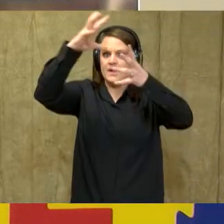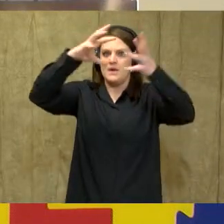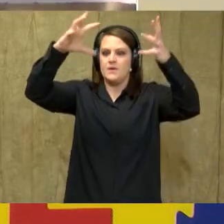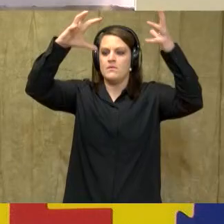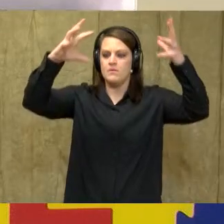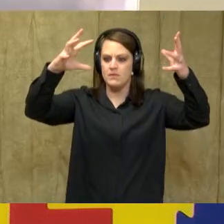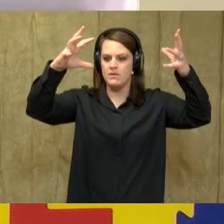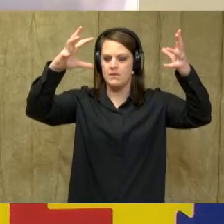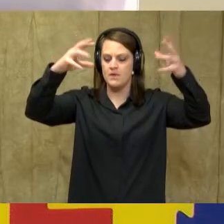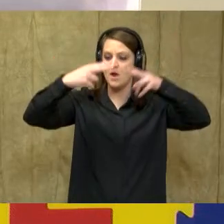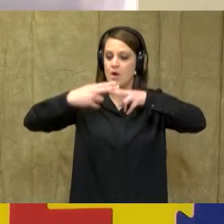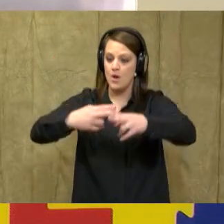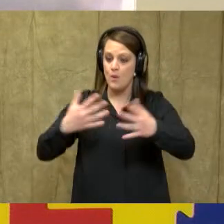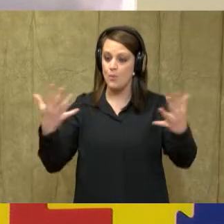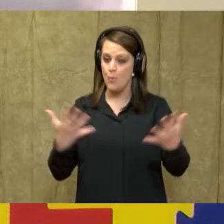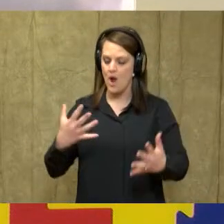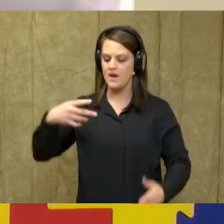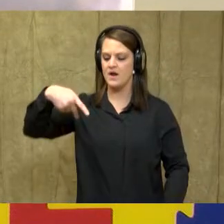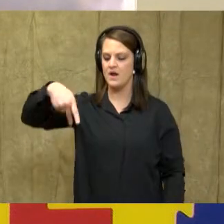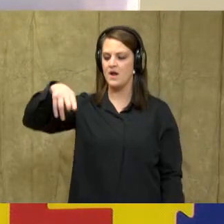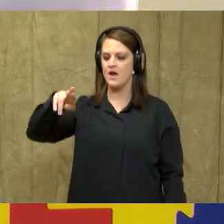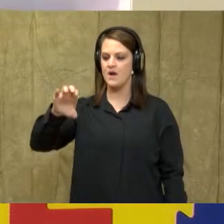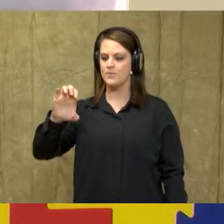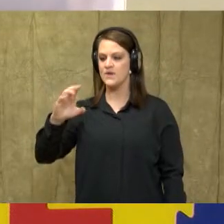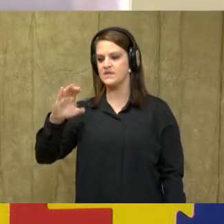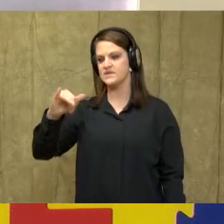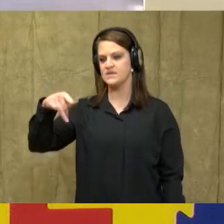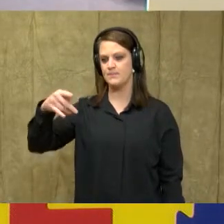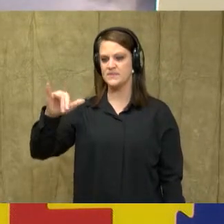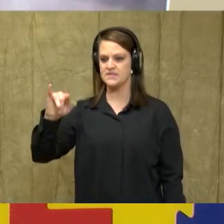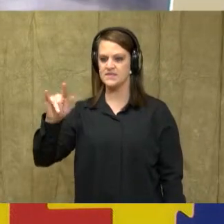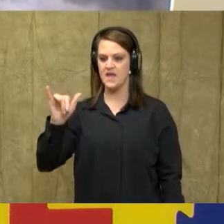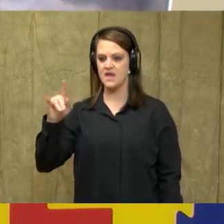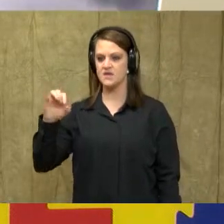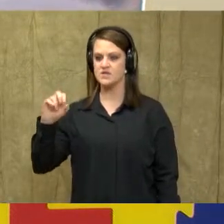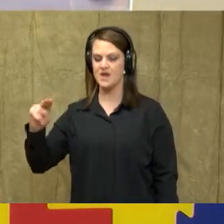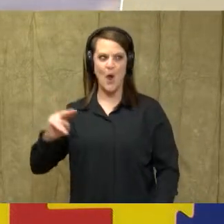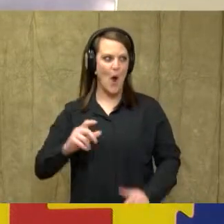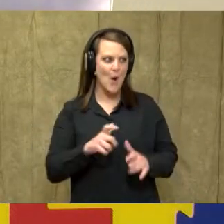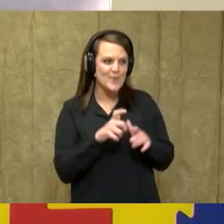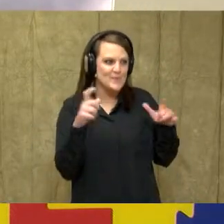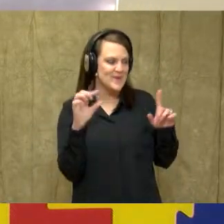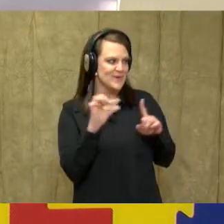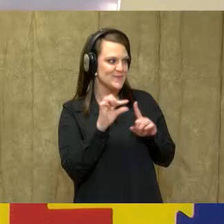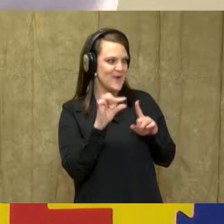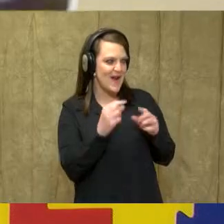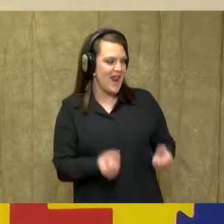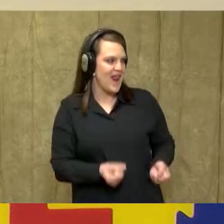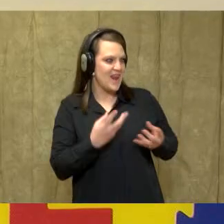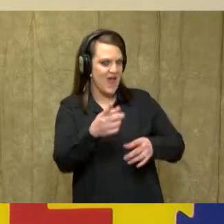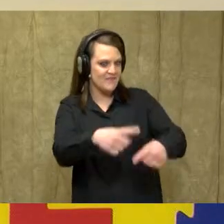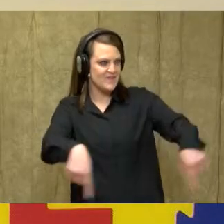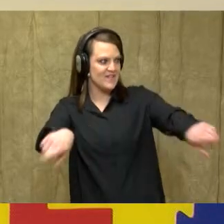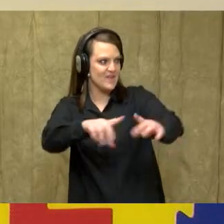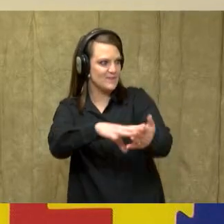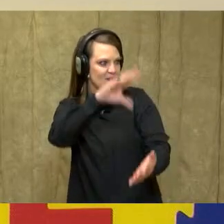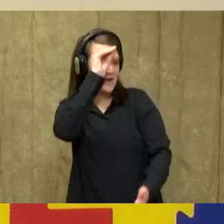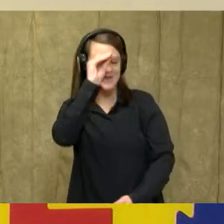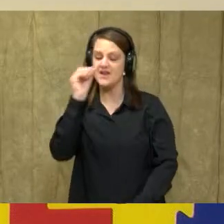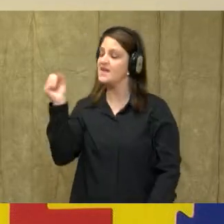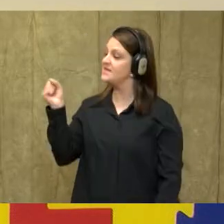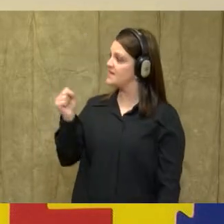called precipitation. That's another big word. This has lots of big words for our friends to learn. It does, Miss Hollis.